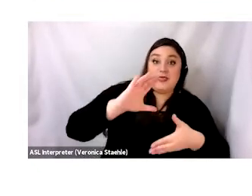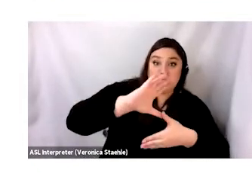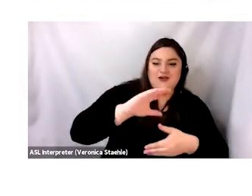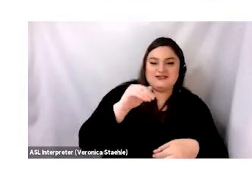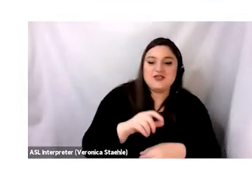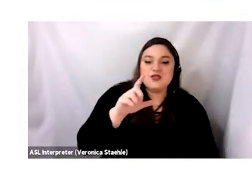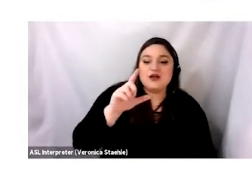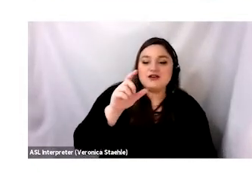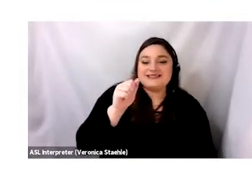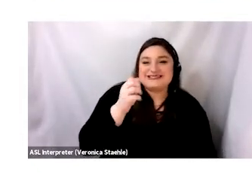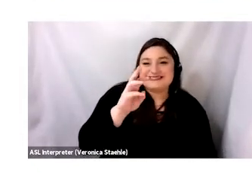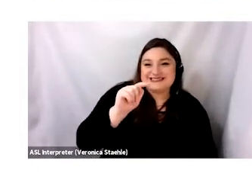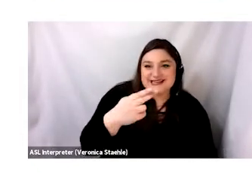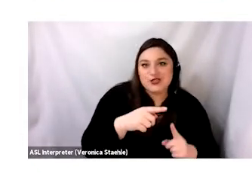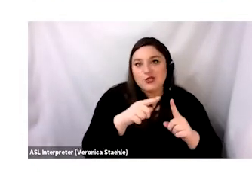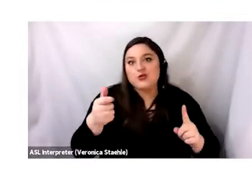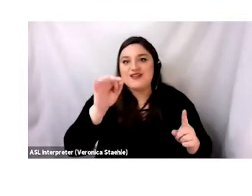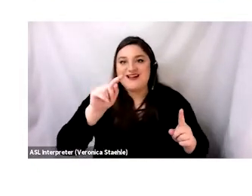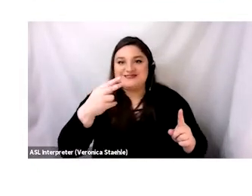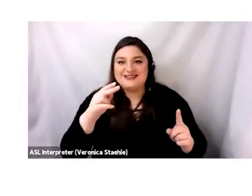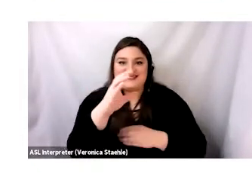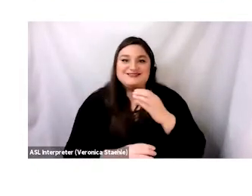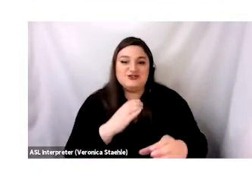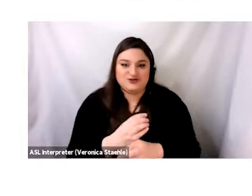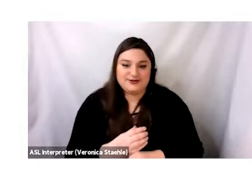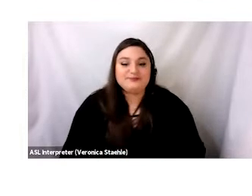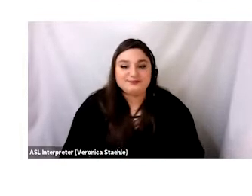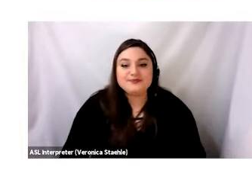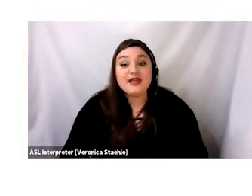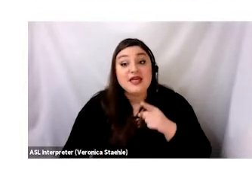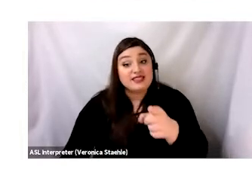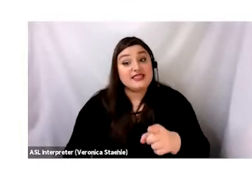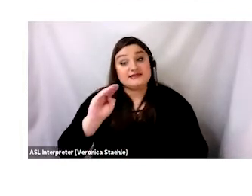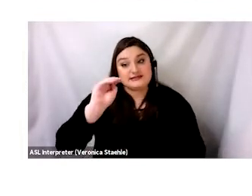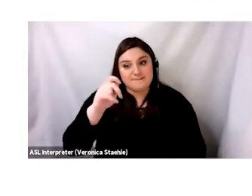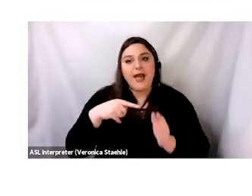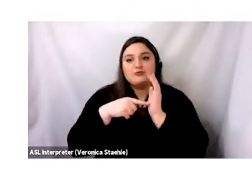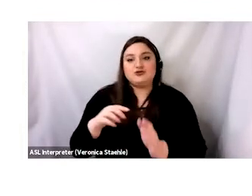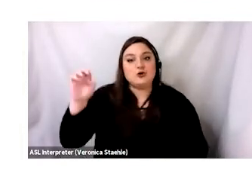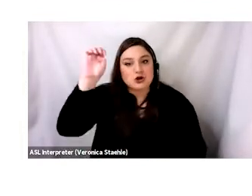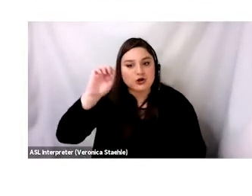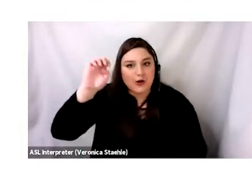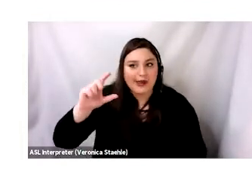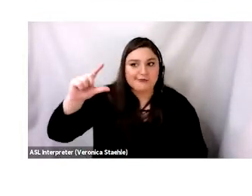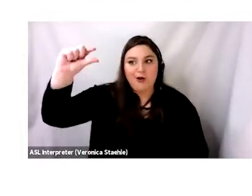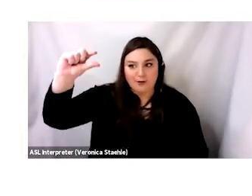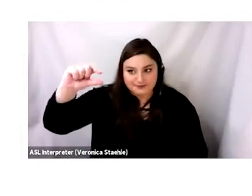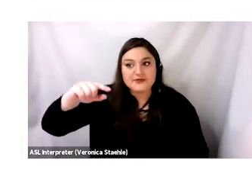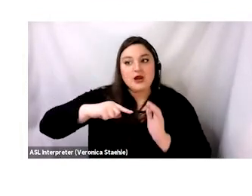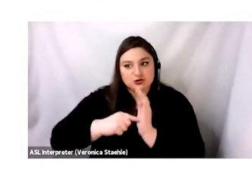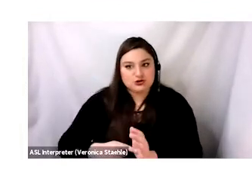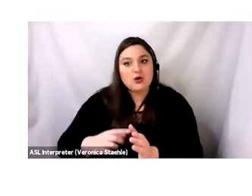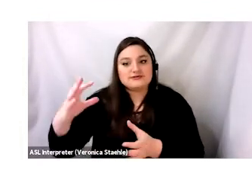And if you look closely at this map, it implicates Europe as it should, and indicates that African people were also imported